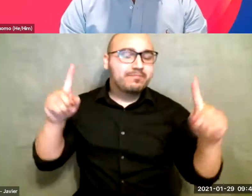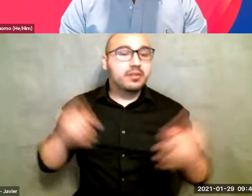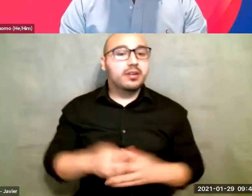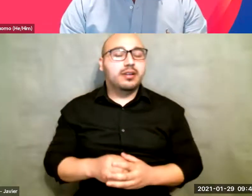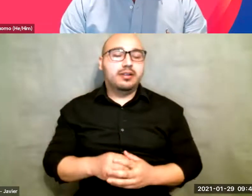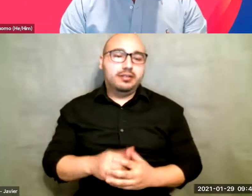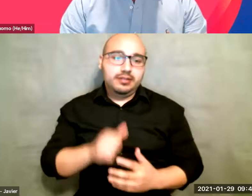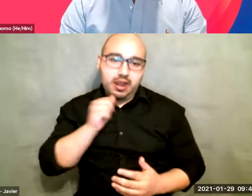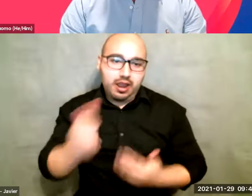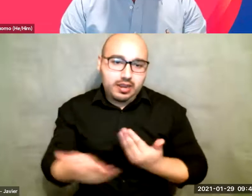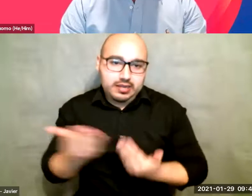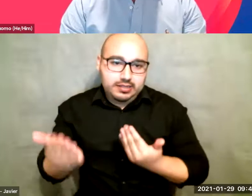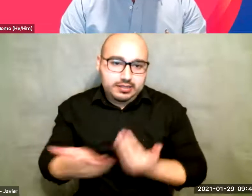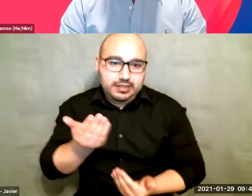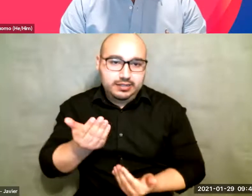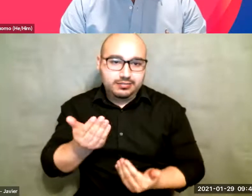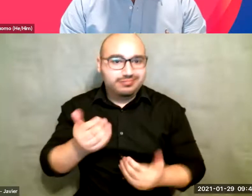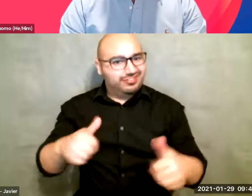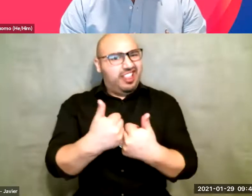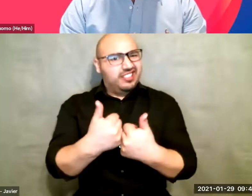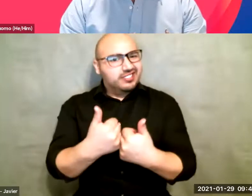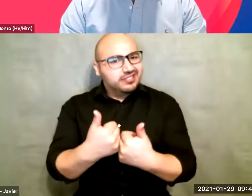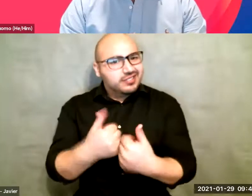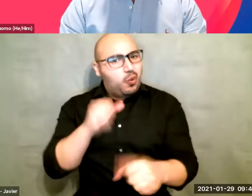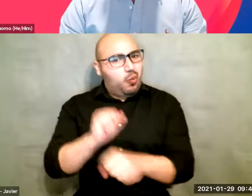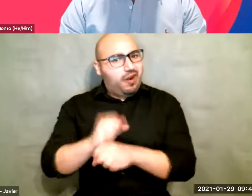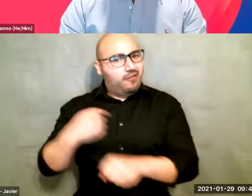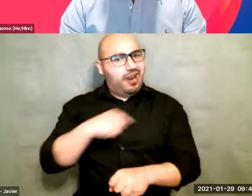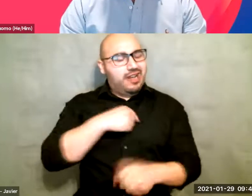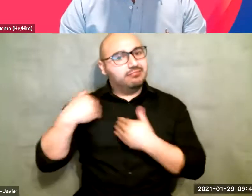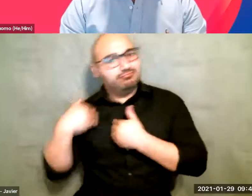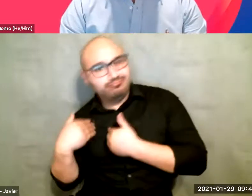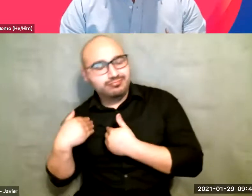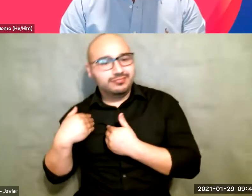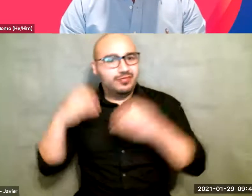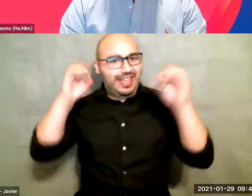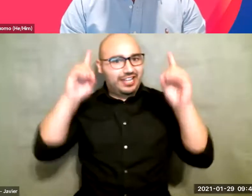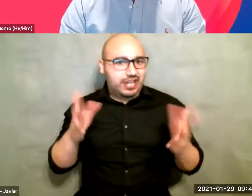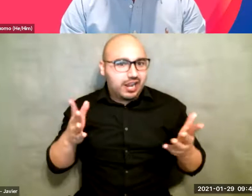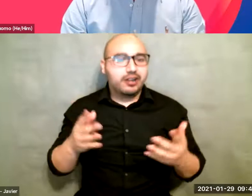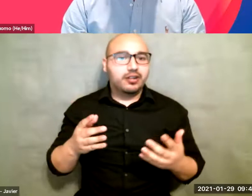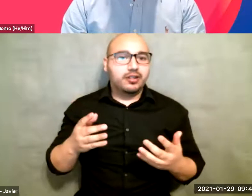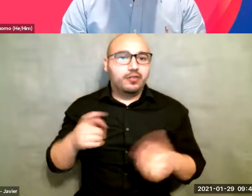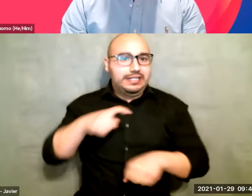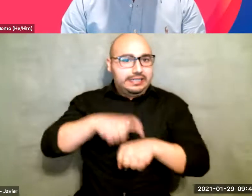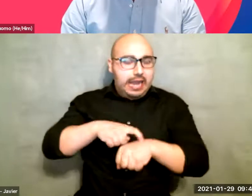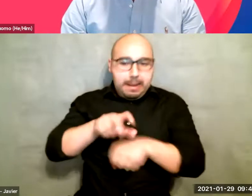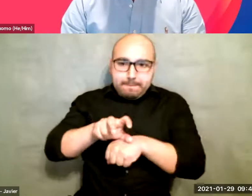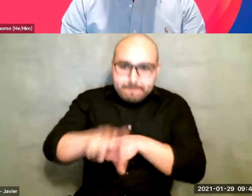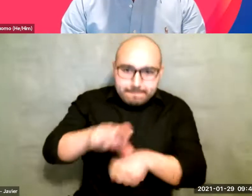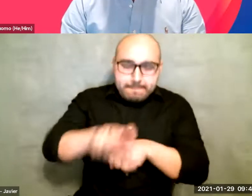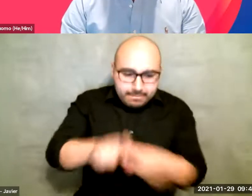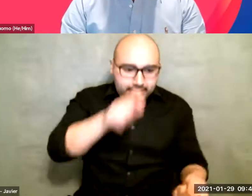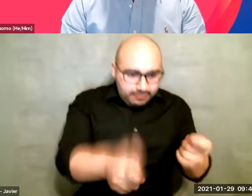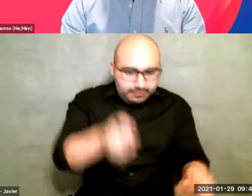easy task, and it's work for us, right? It is work for the educator to commit the time to dig into this and figure it